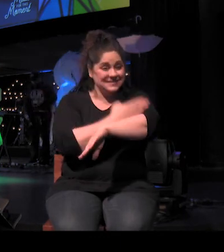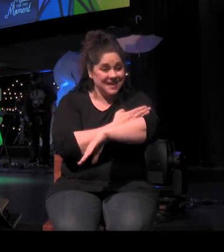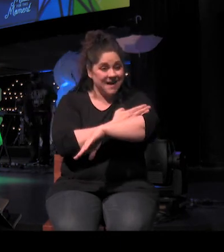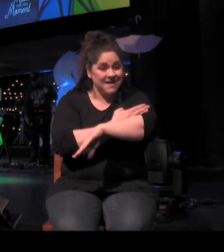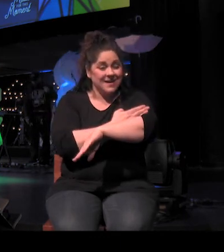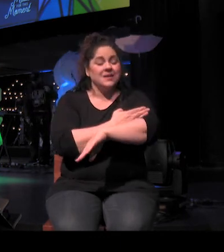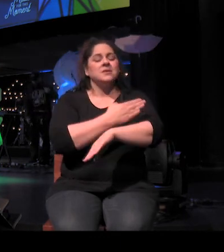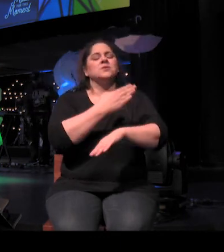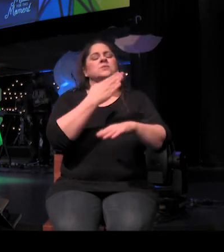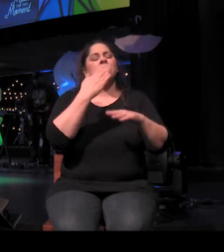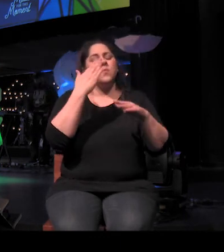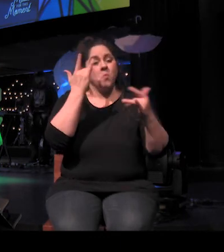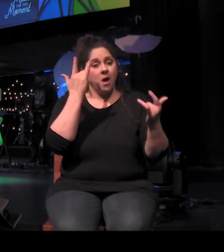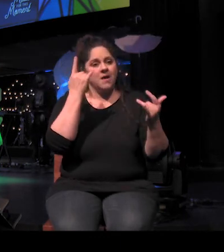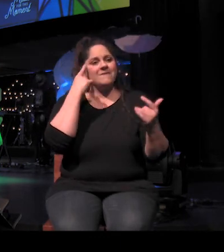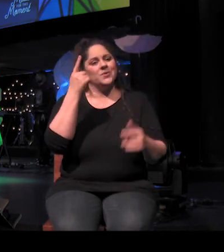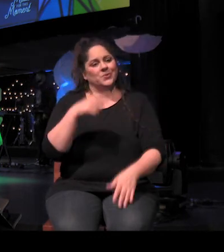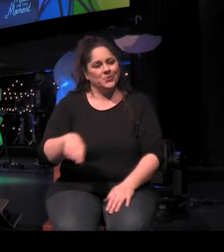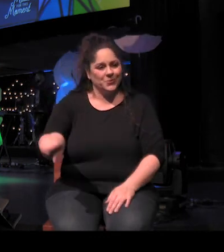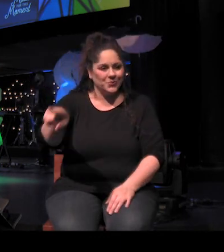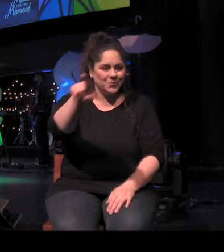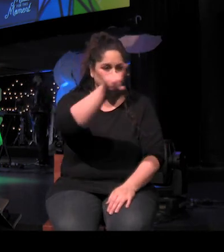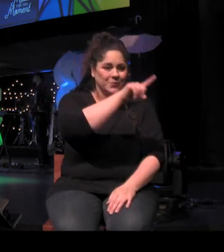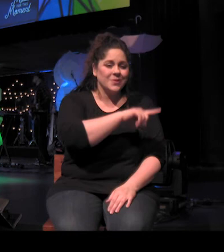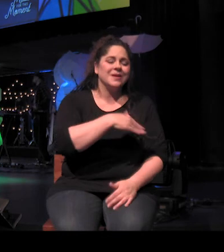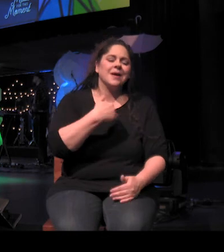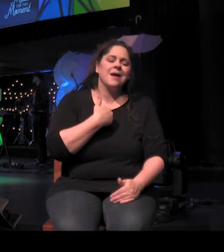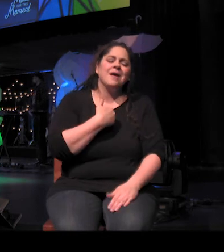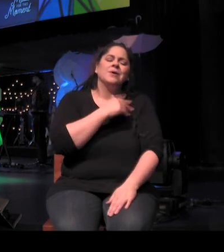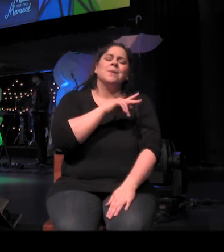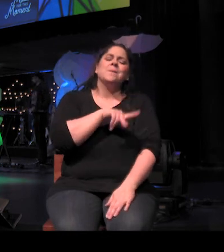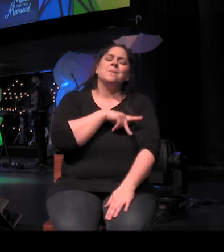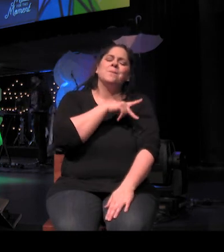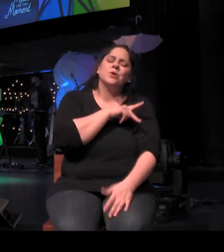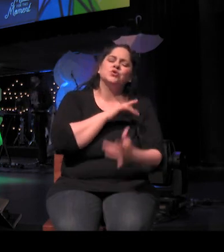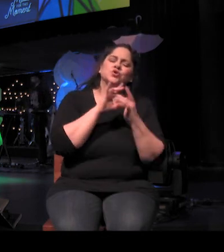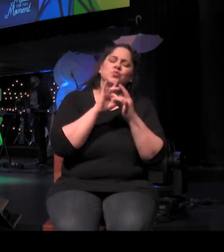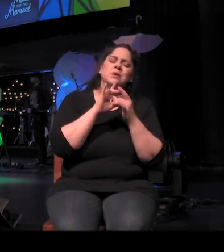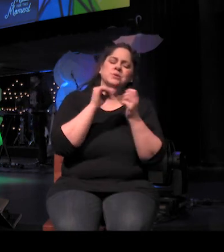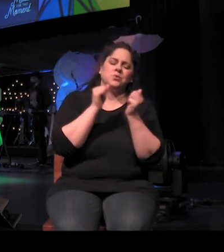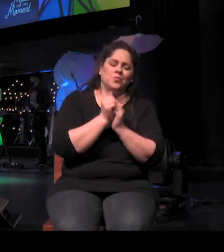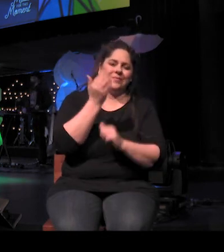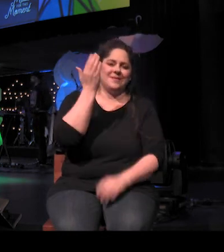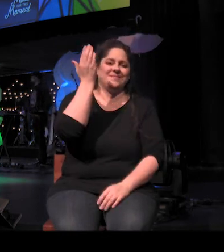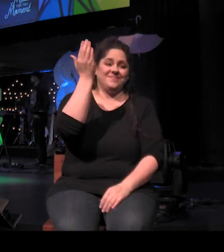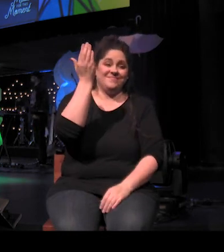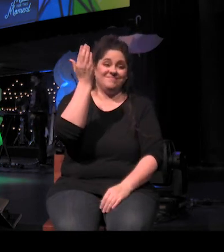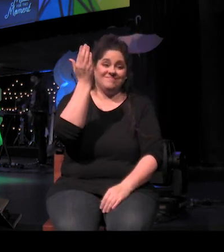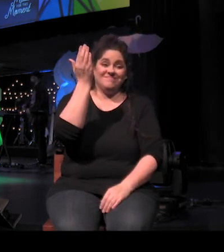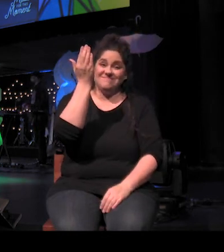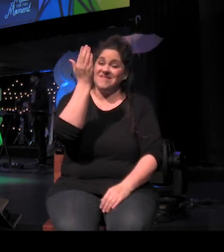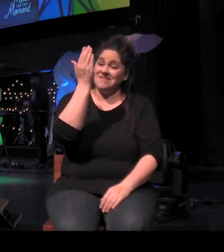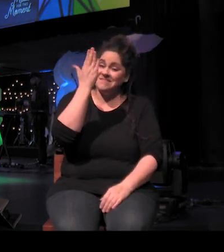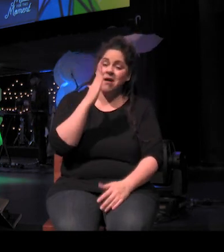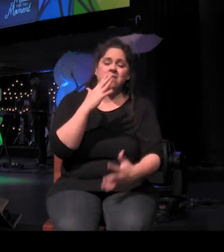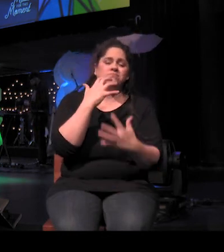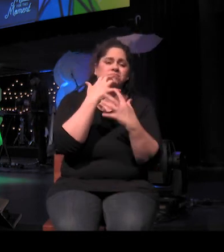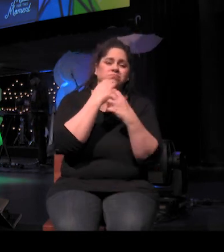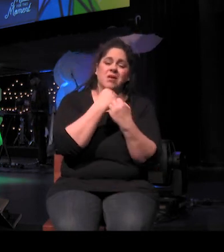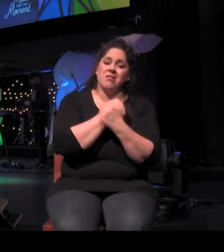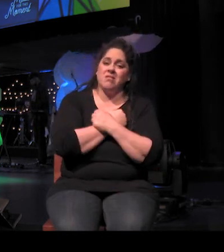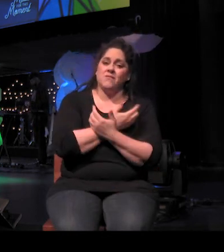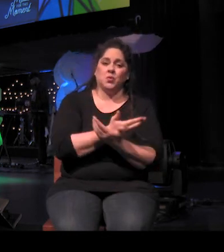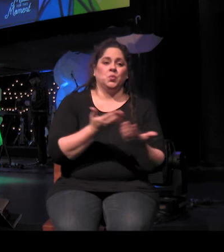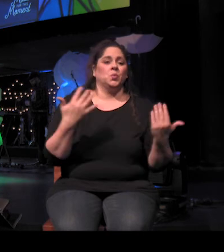and only son so that you could have a personal relationship with God. That's how much he loves you. Think about the